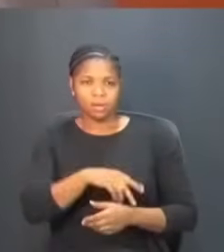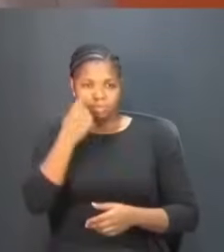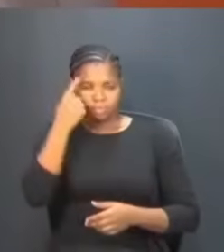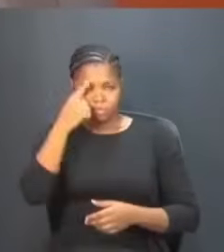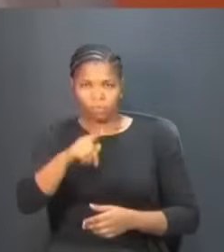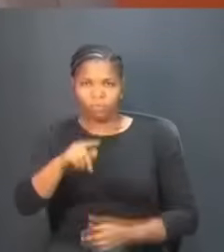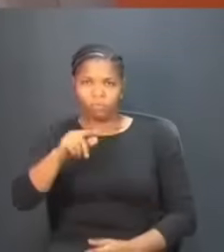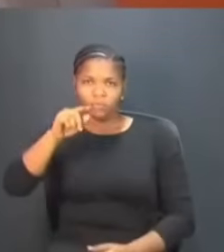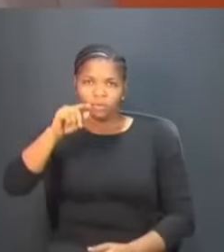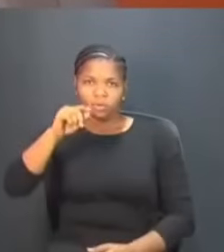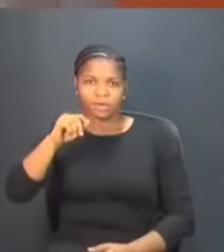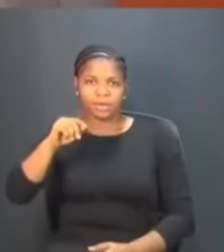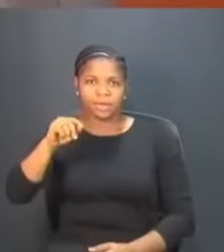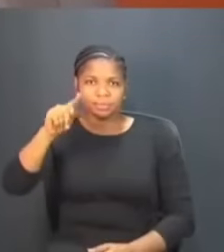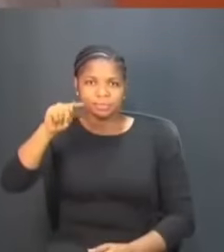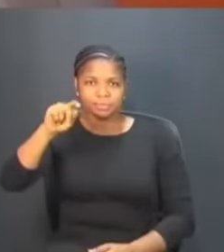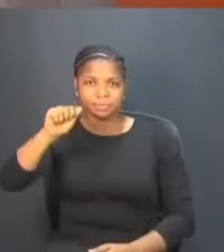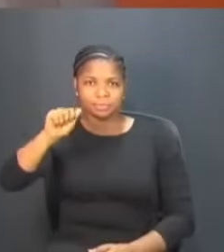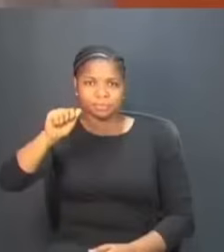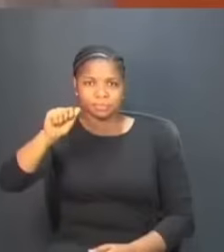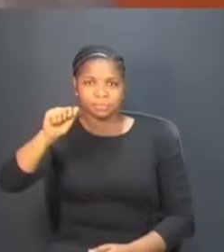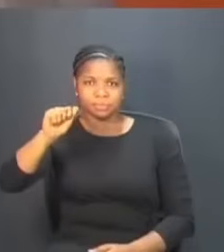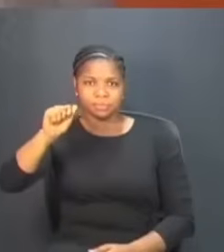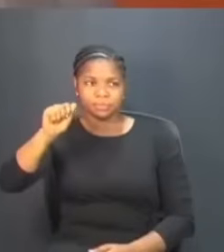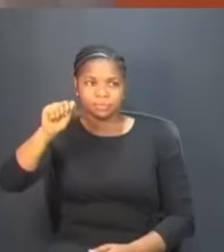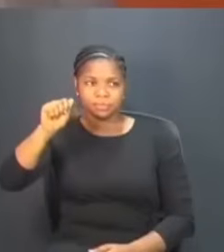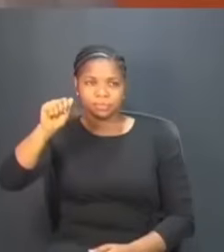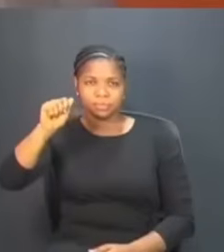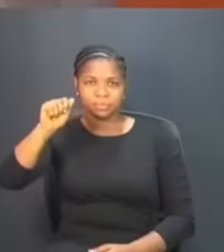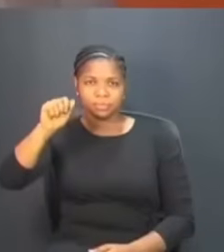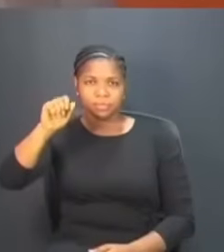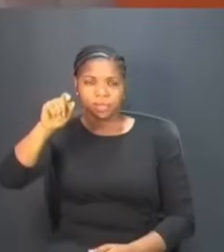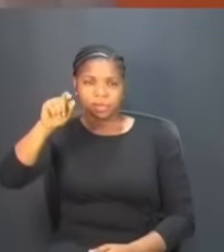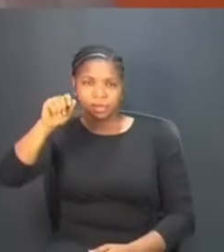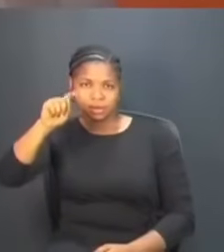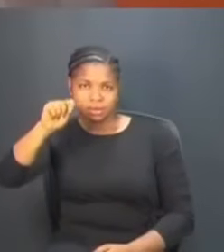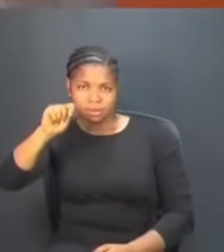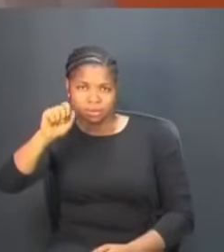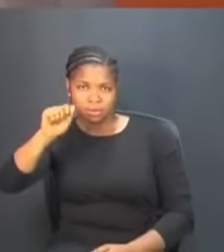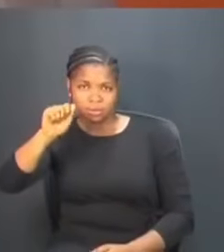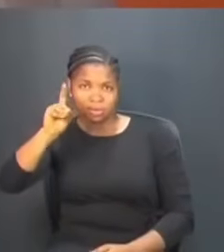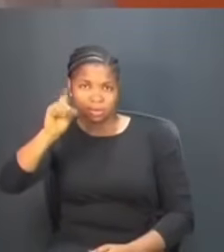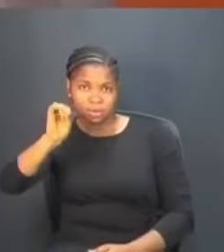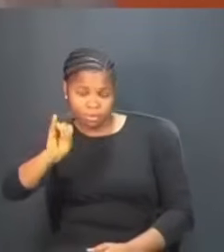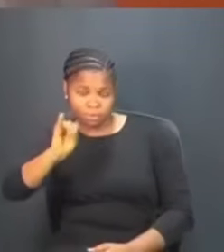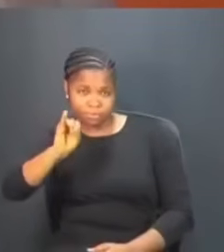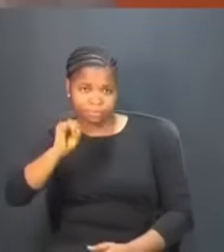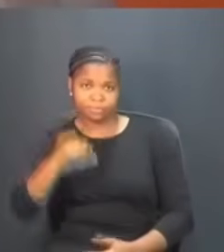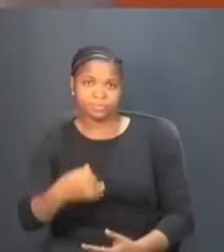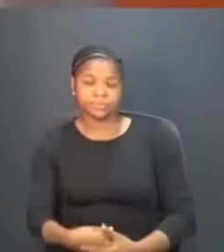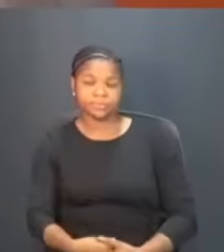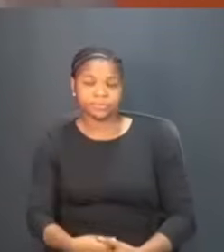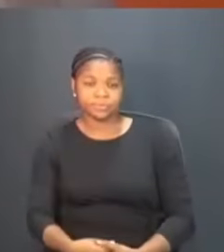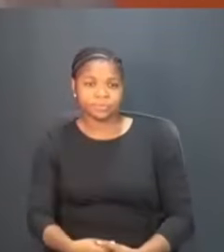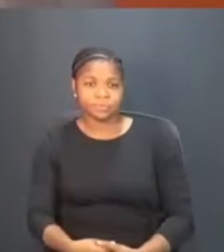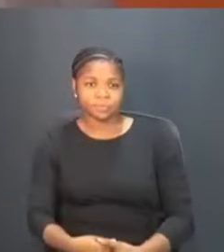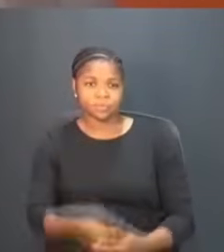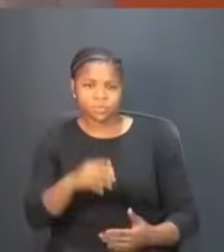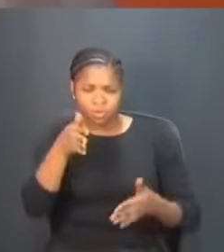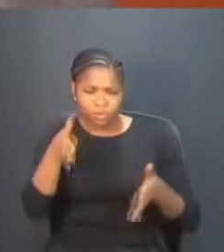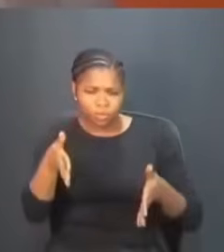chamber. And I would like I want to appeal to you to allow him to Yes, that is more